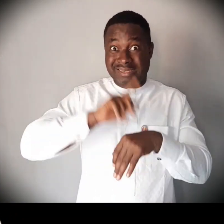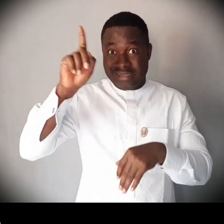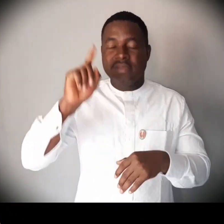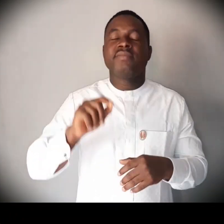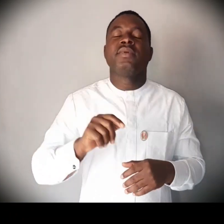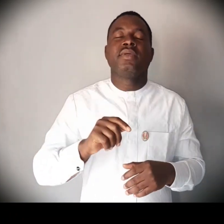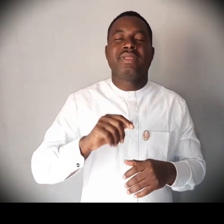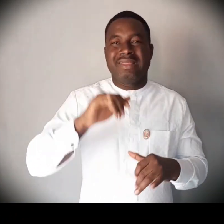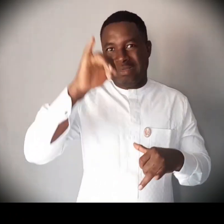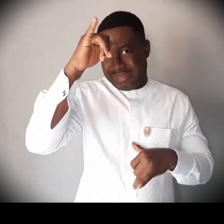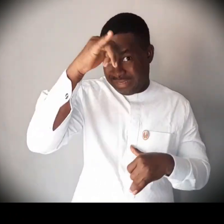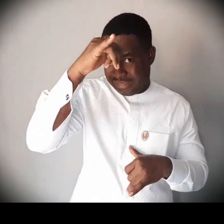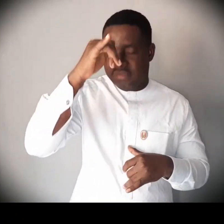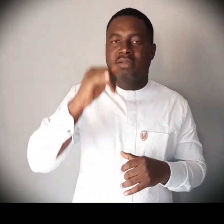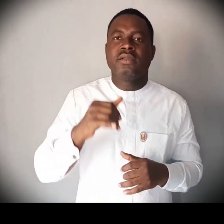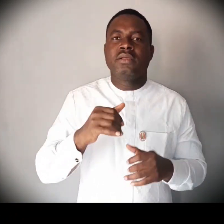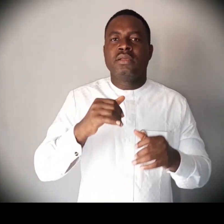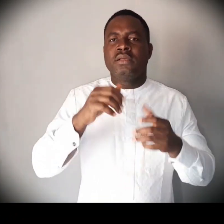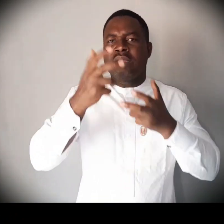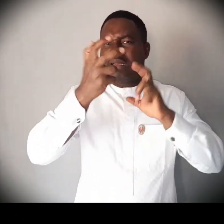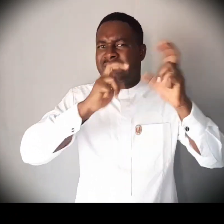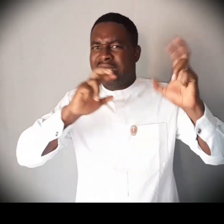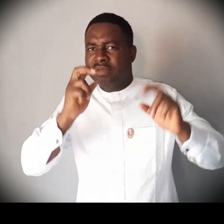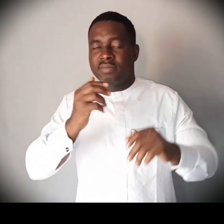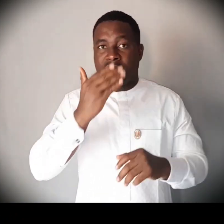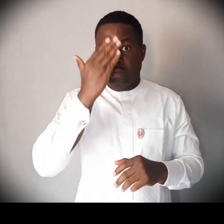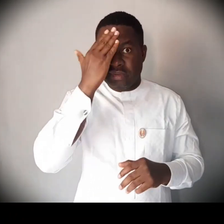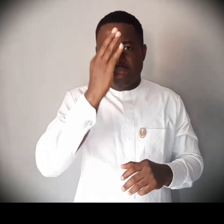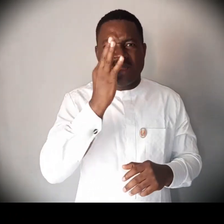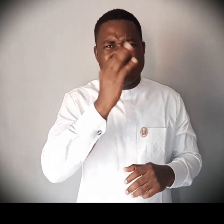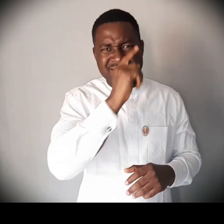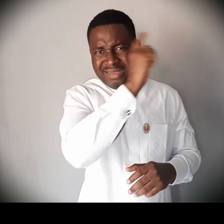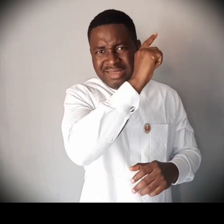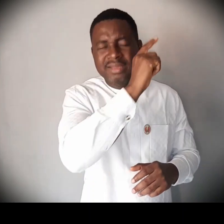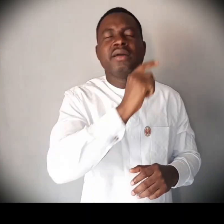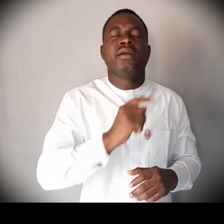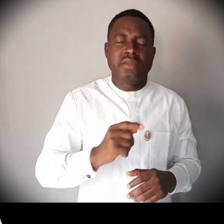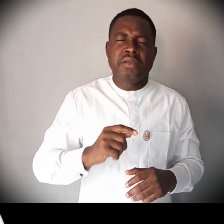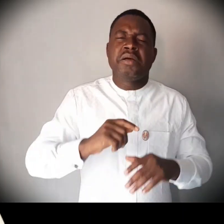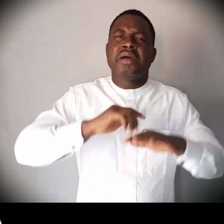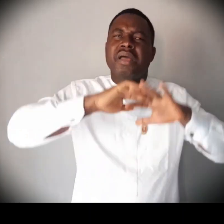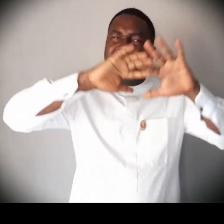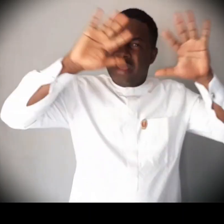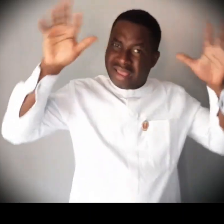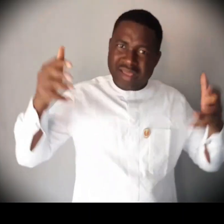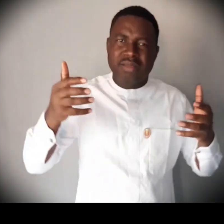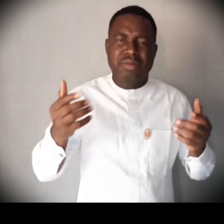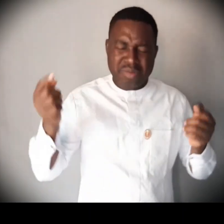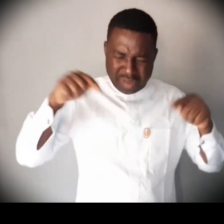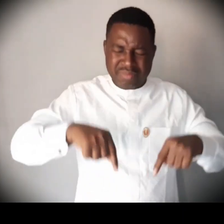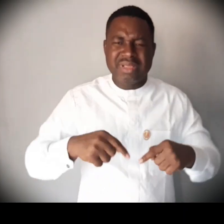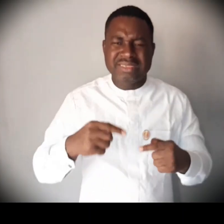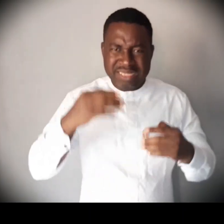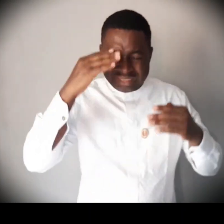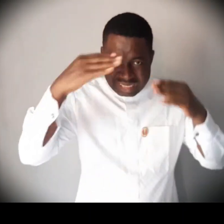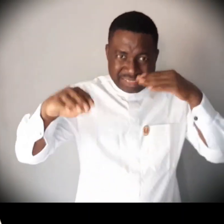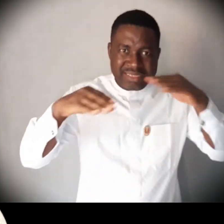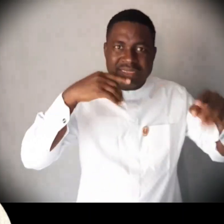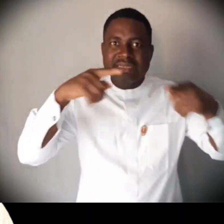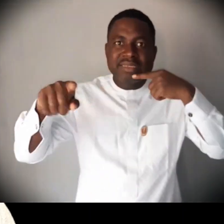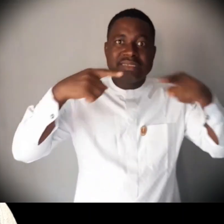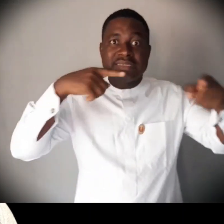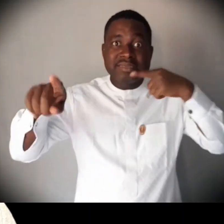preserve, revitalize, and promote their languages, and to make sure that people understand